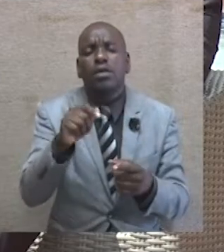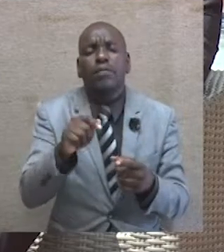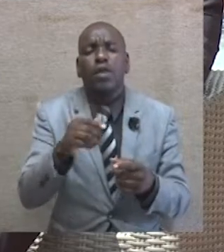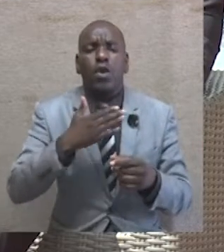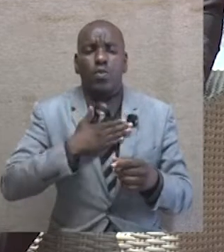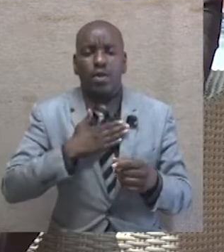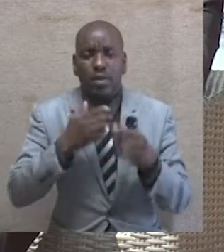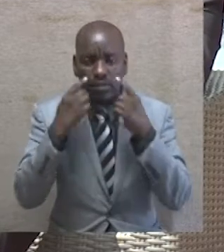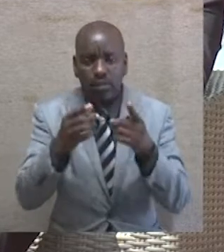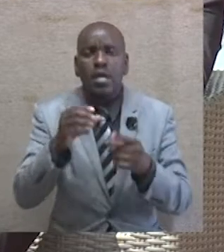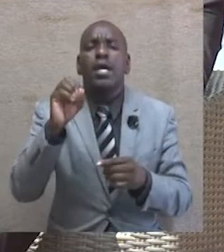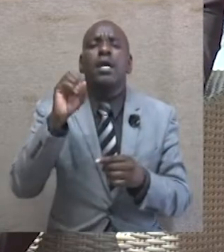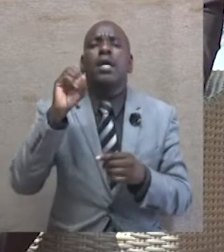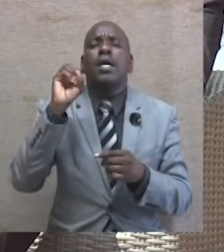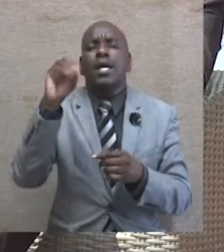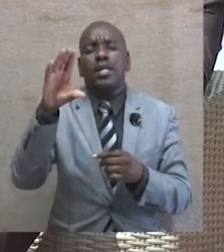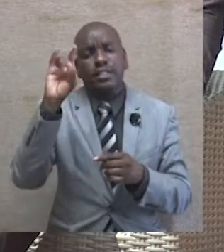her point. We are saying